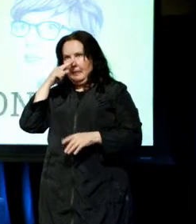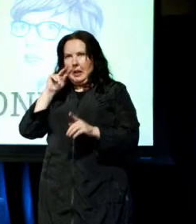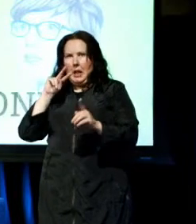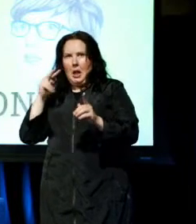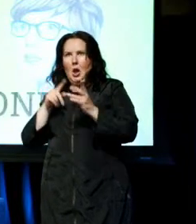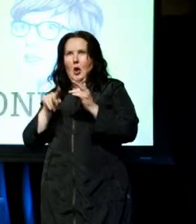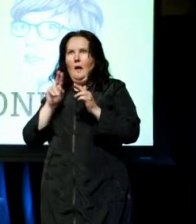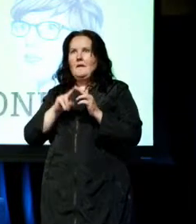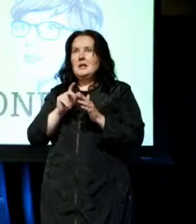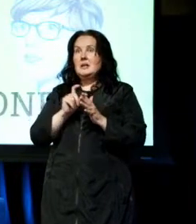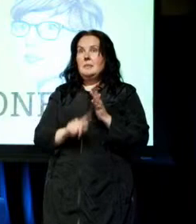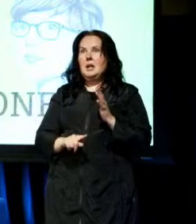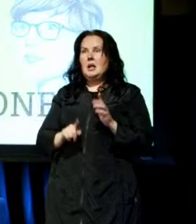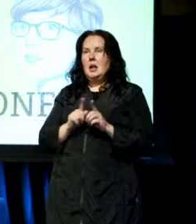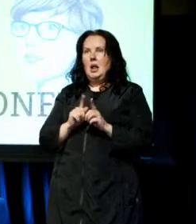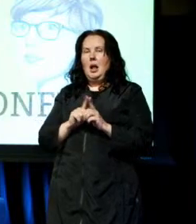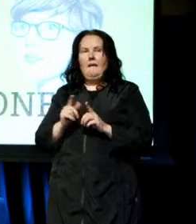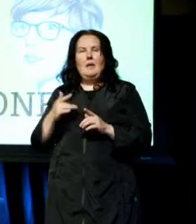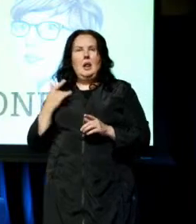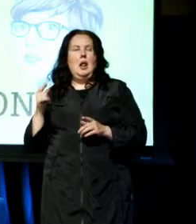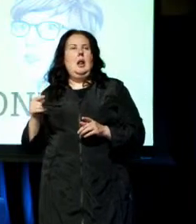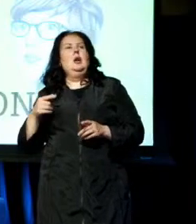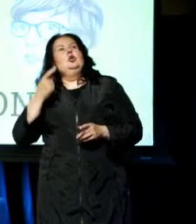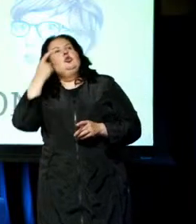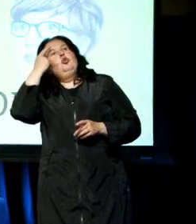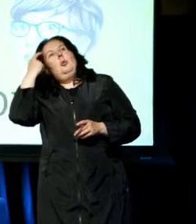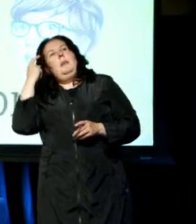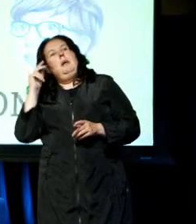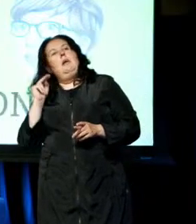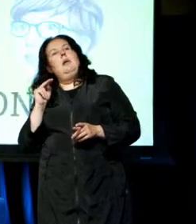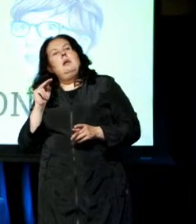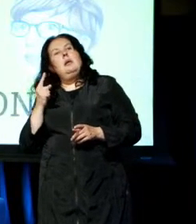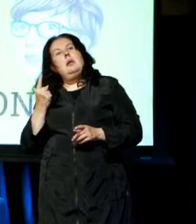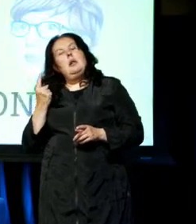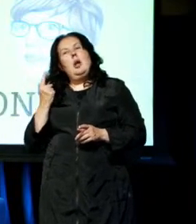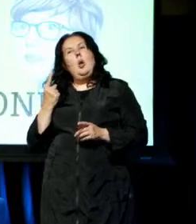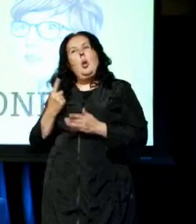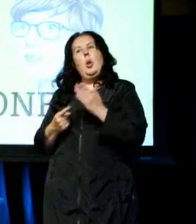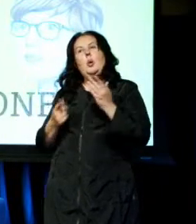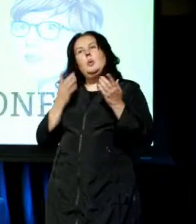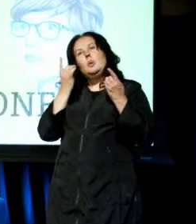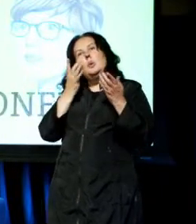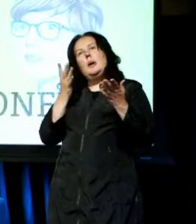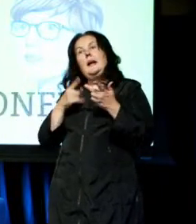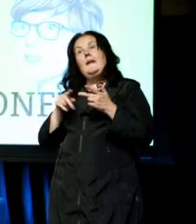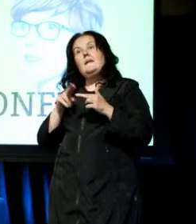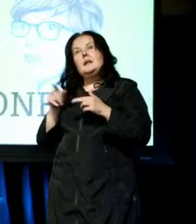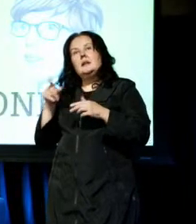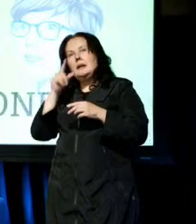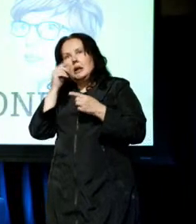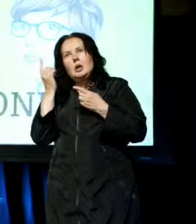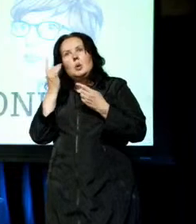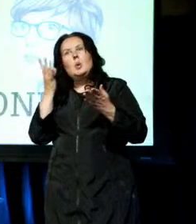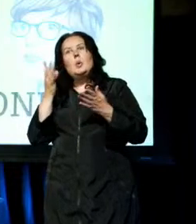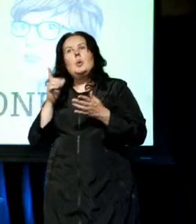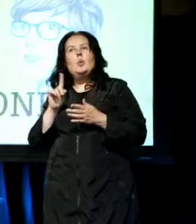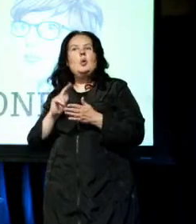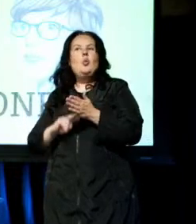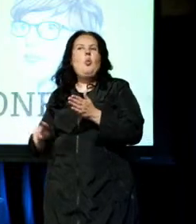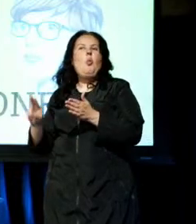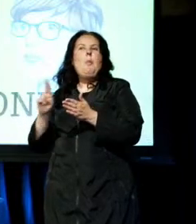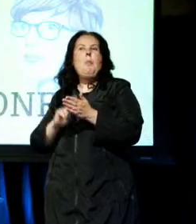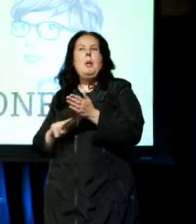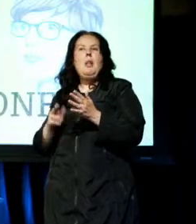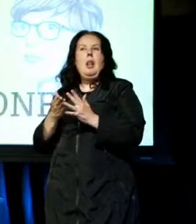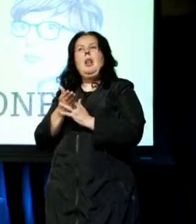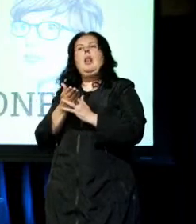it's a trauma that happens to you. So they're only interested in depicting it if they can depict like the normalcy that's disrupted,